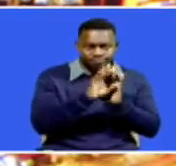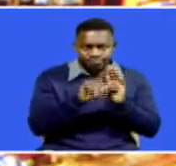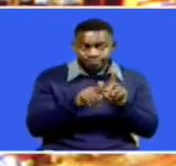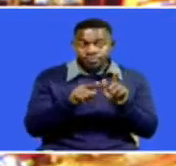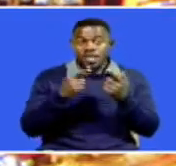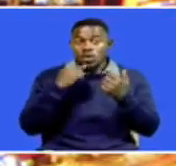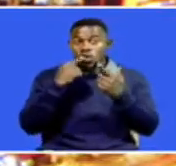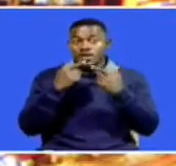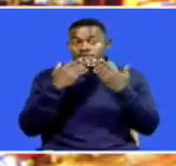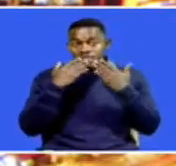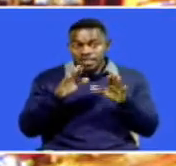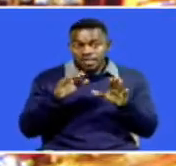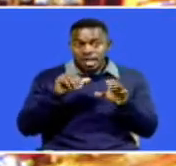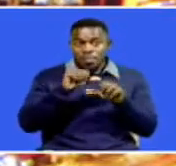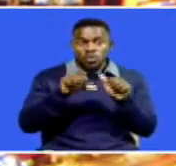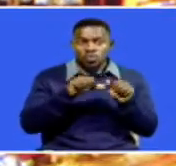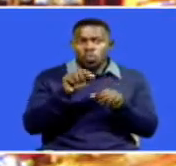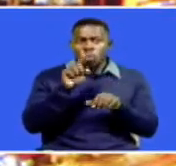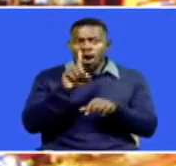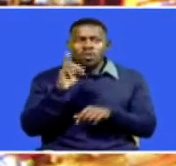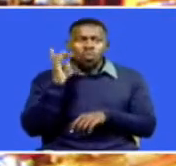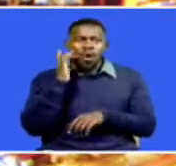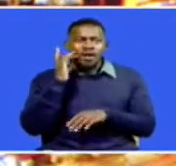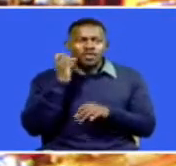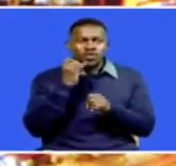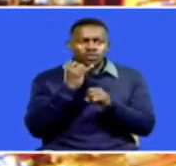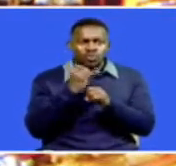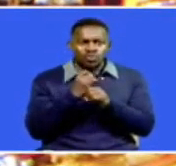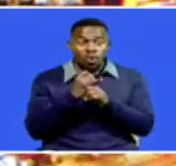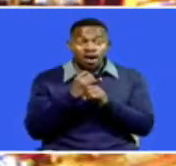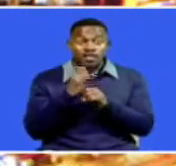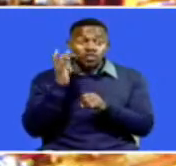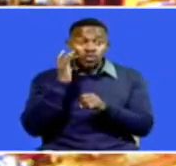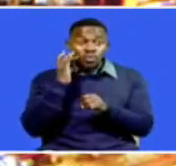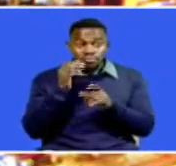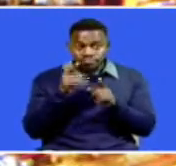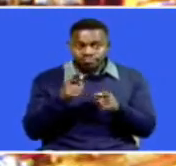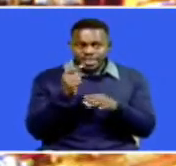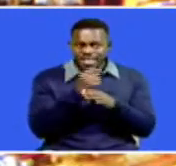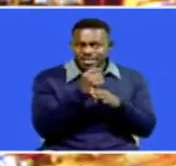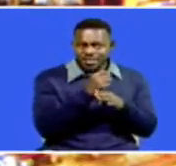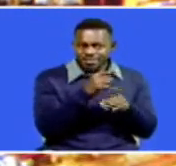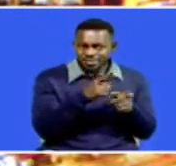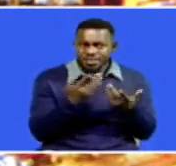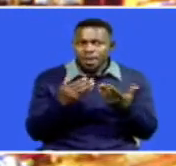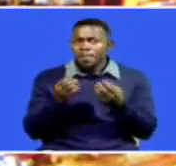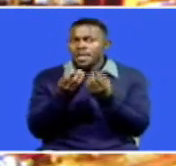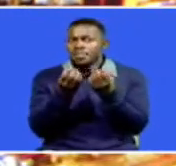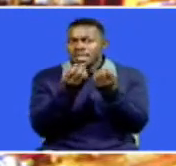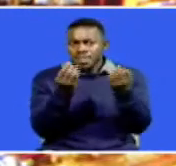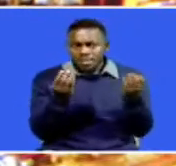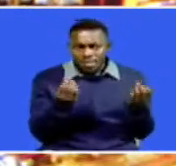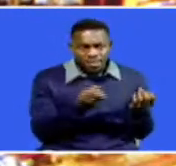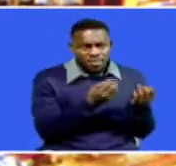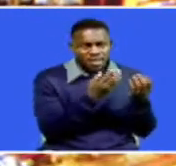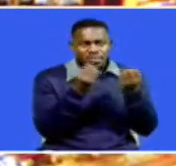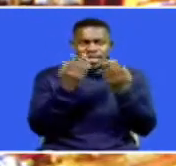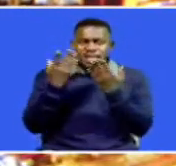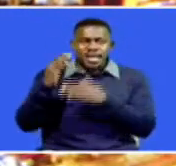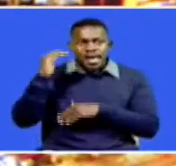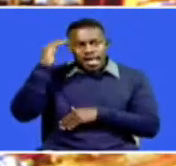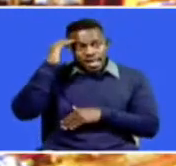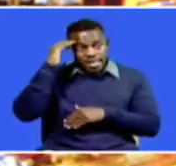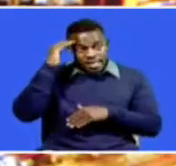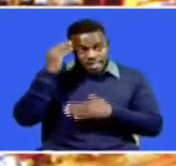a capacity-building workshop which concluded in Nanyuki. The workshop brought together principals from all TVET